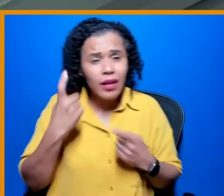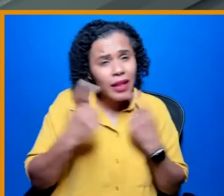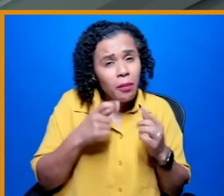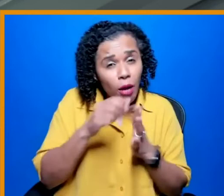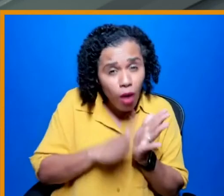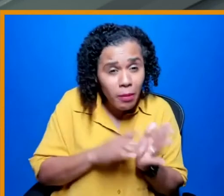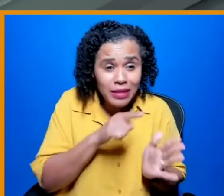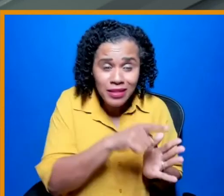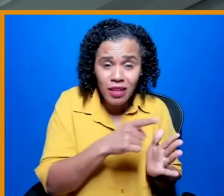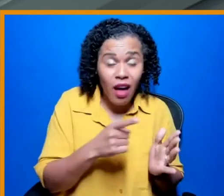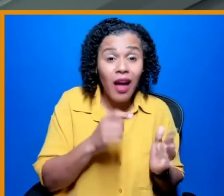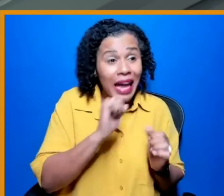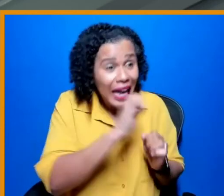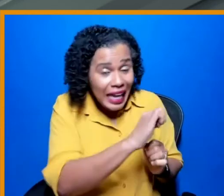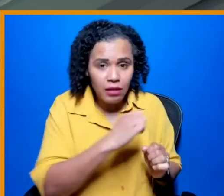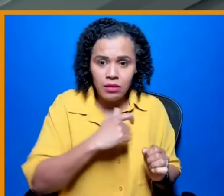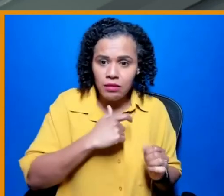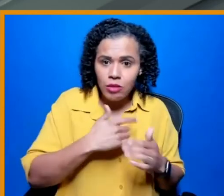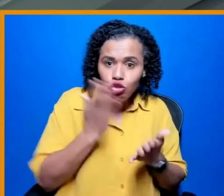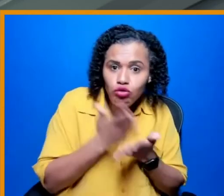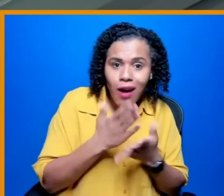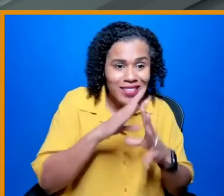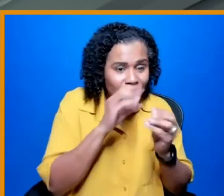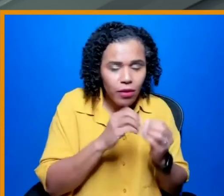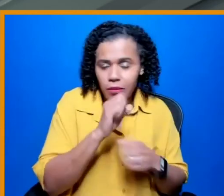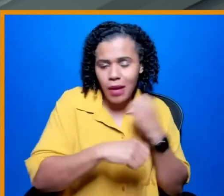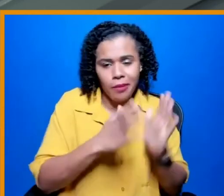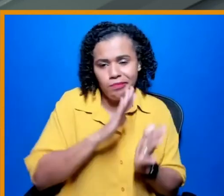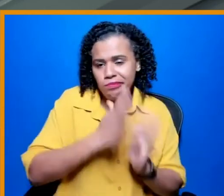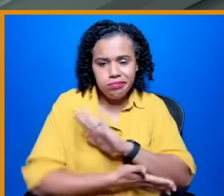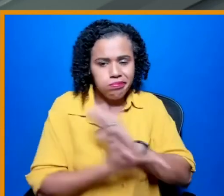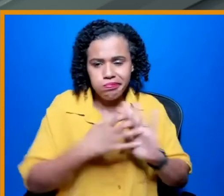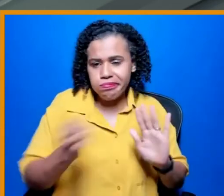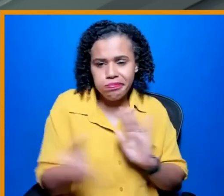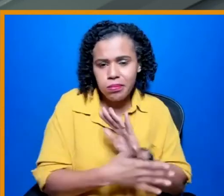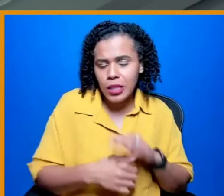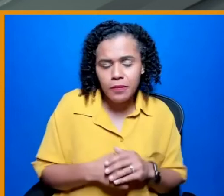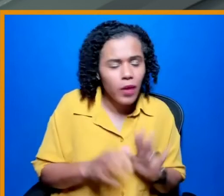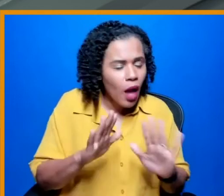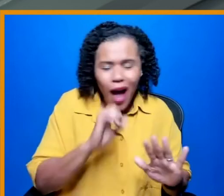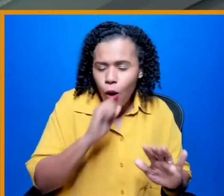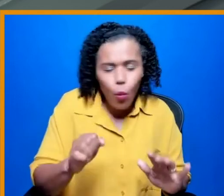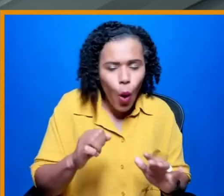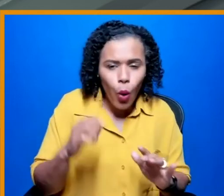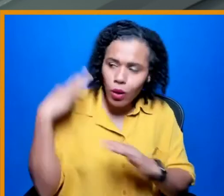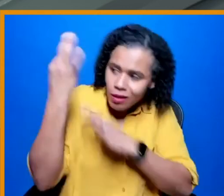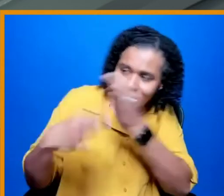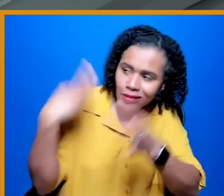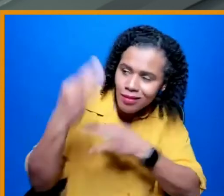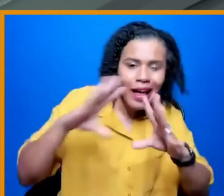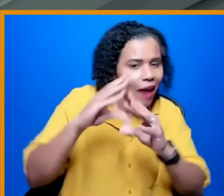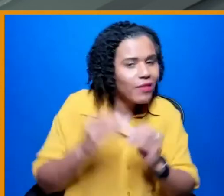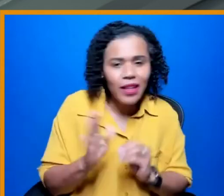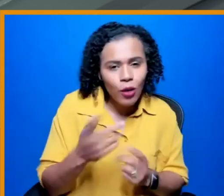was shredded. I'm not going to rehearse the history of what happened there. I think we're all painfully aware of